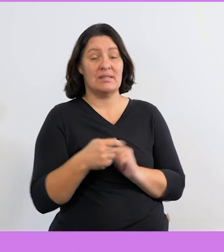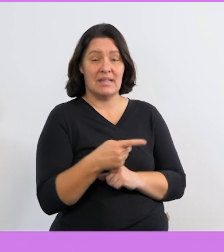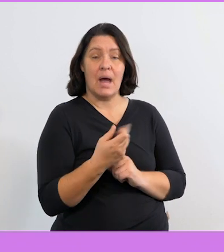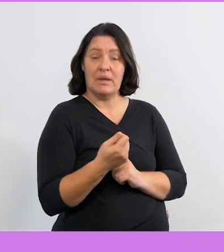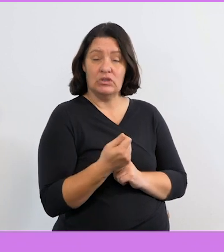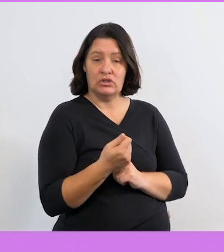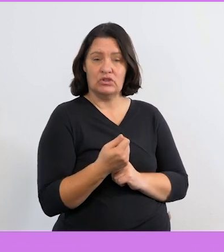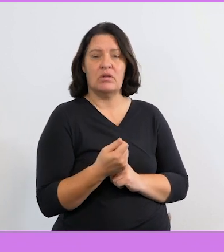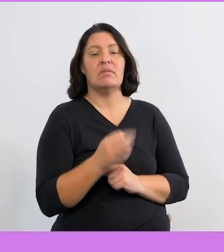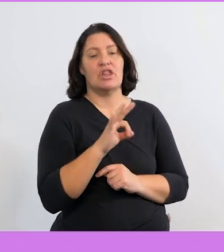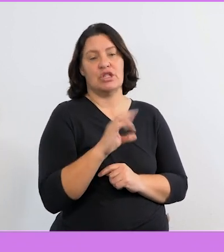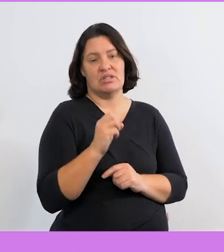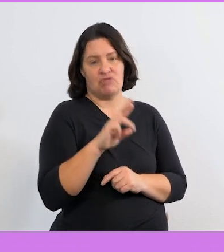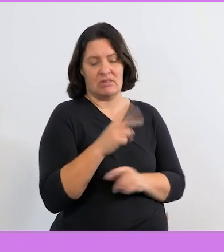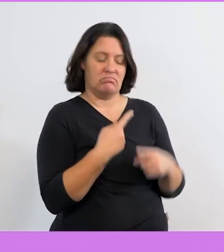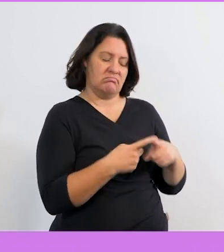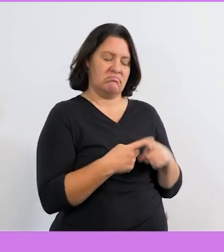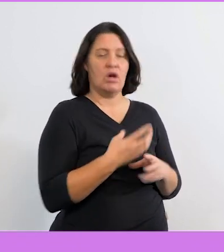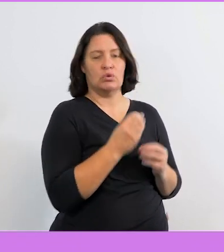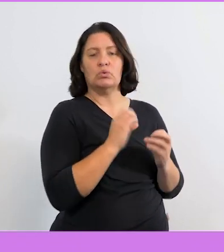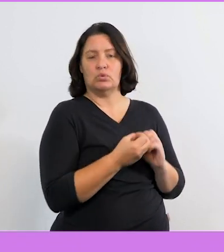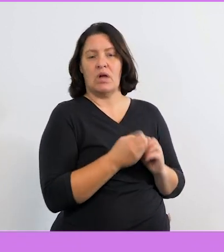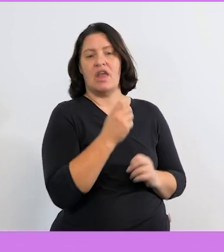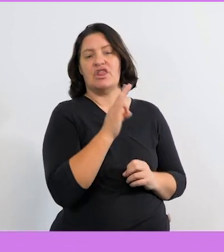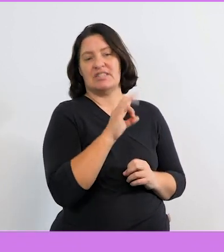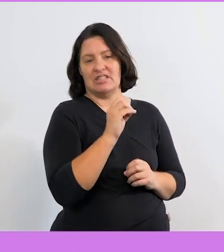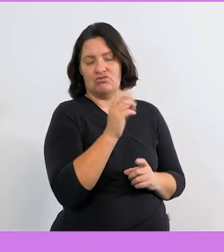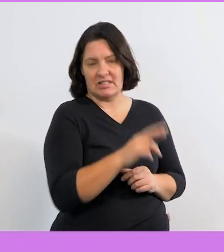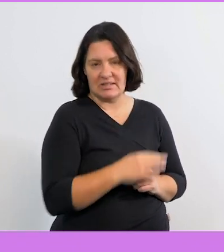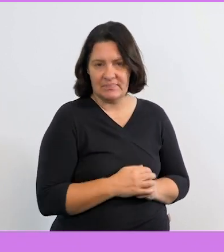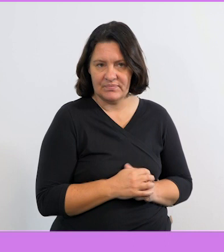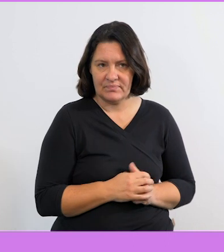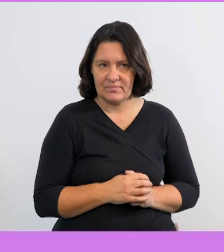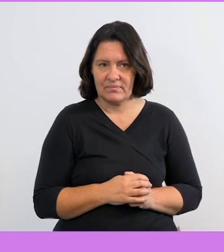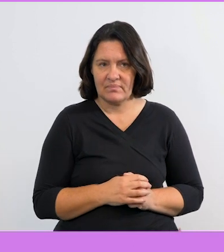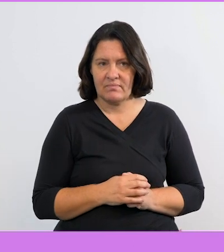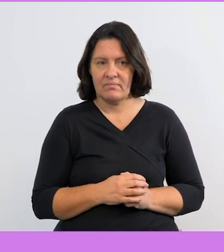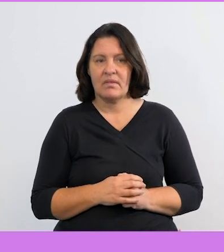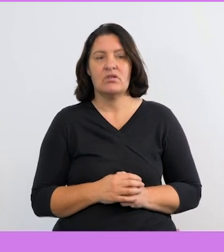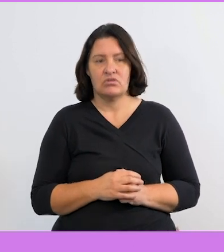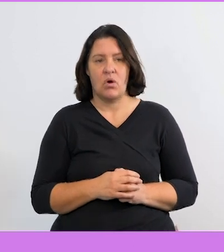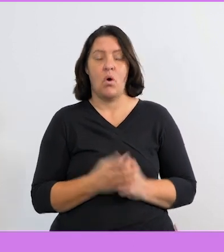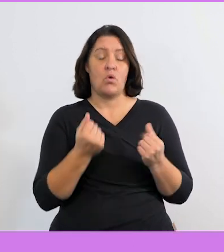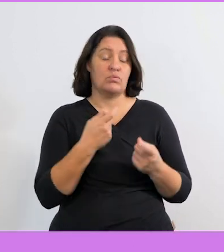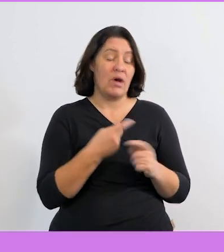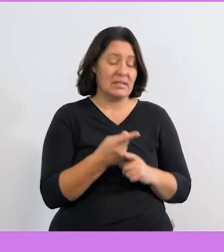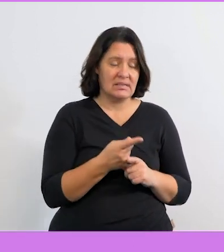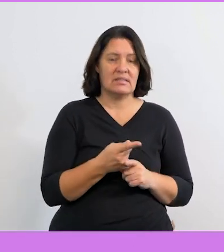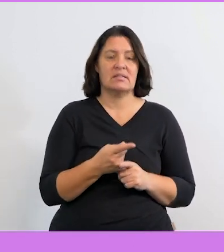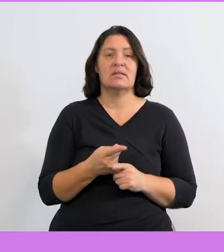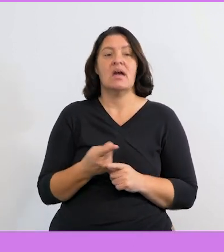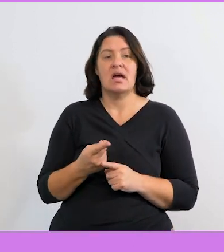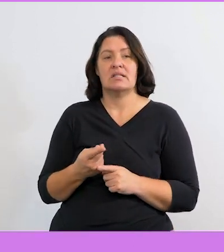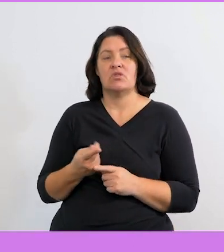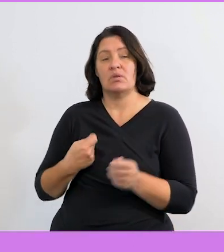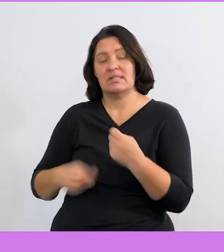in essence, then will be 30 Rand. Okay, so I'm going to repeat, cost price equals your selling price minus your profit. In this case,